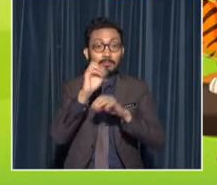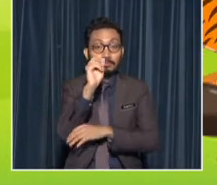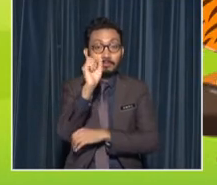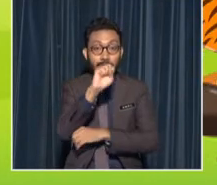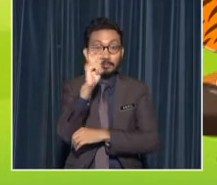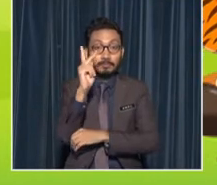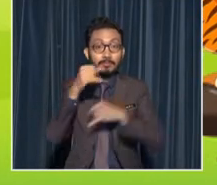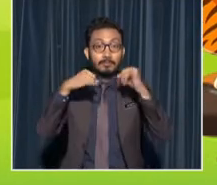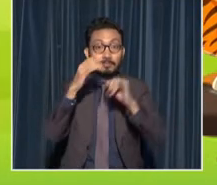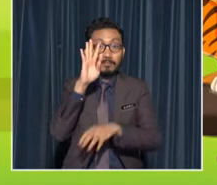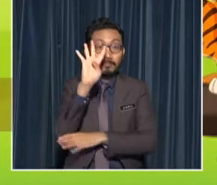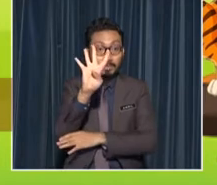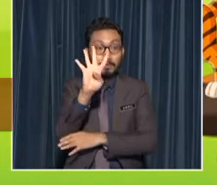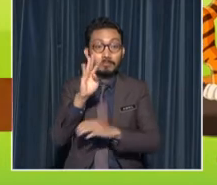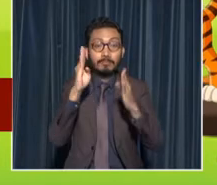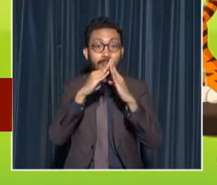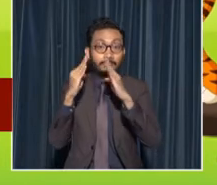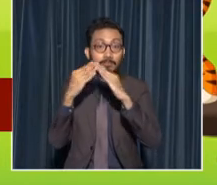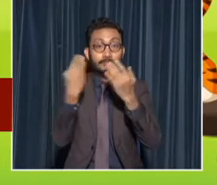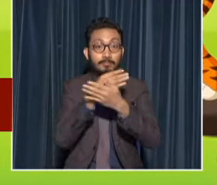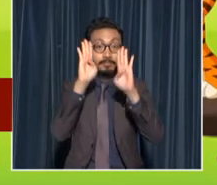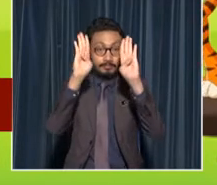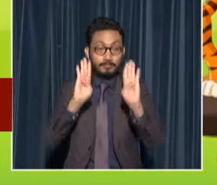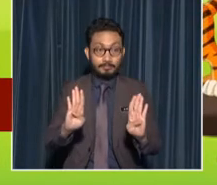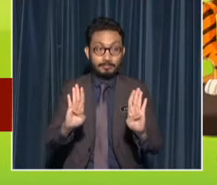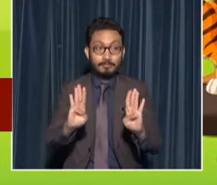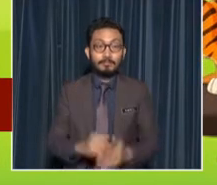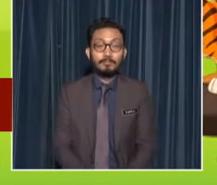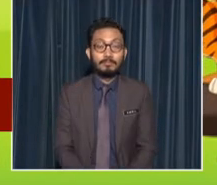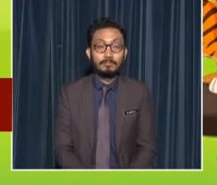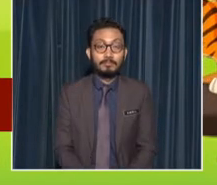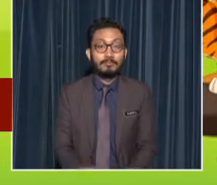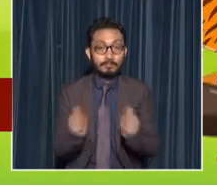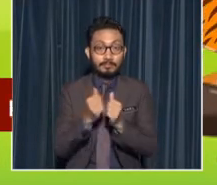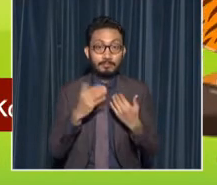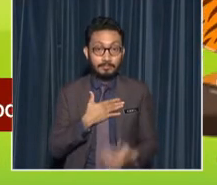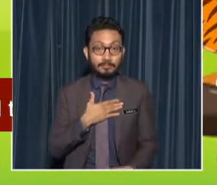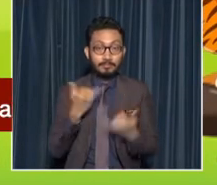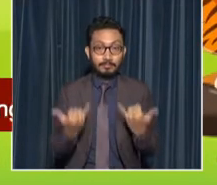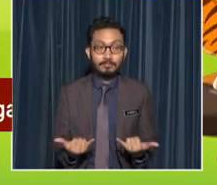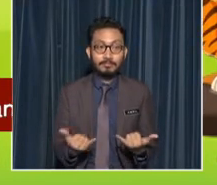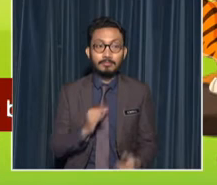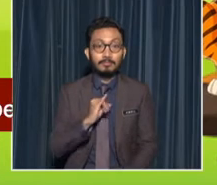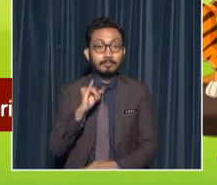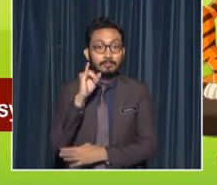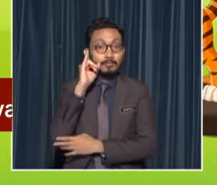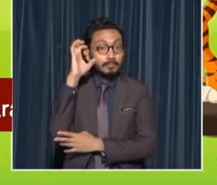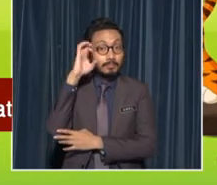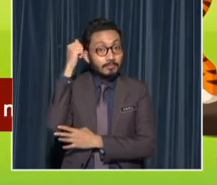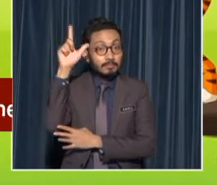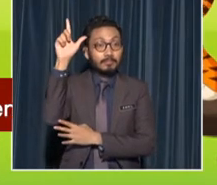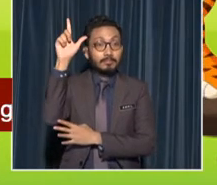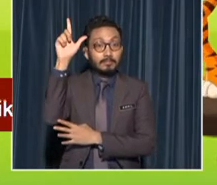SK Jalan 4, Bandar Baru Bangi, Selangor. With me today is Encik